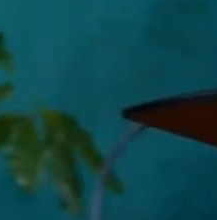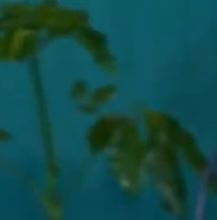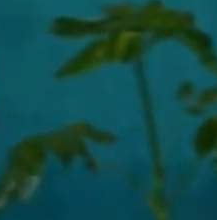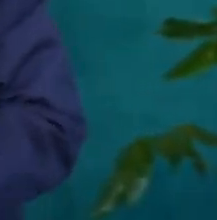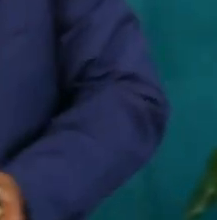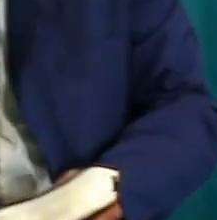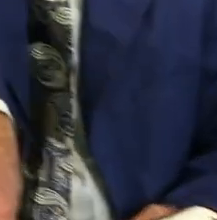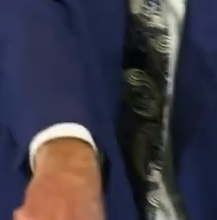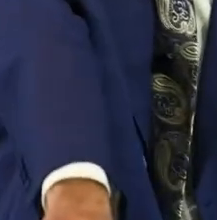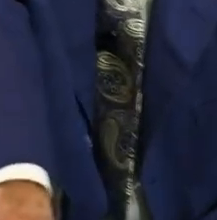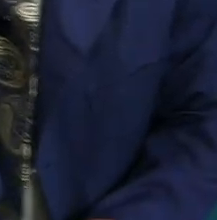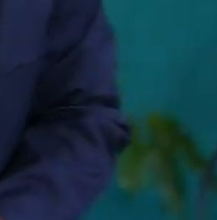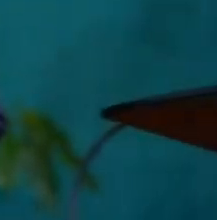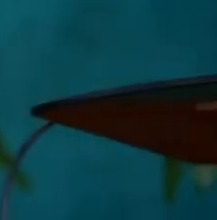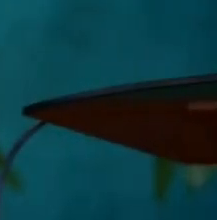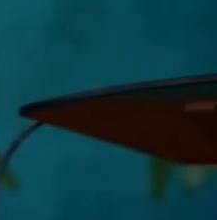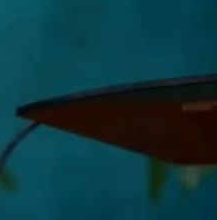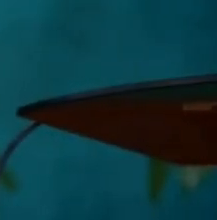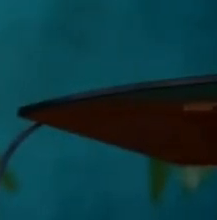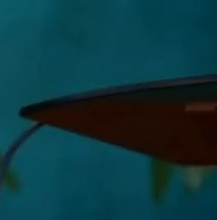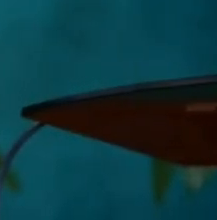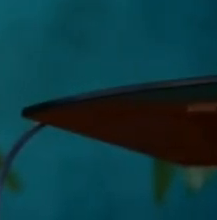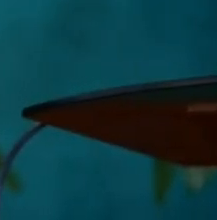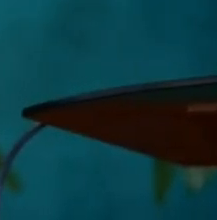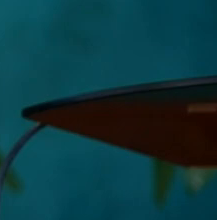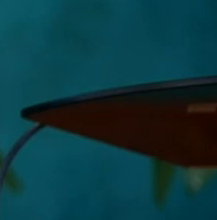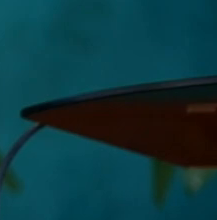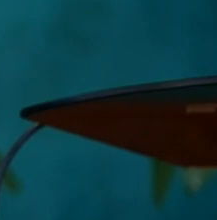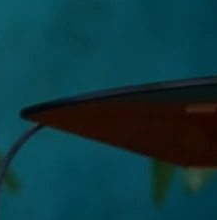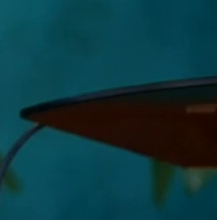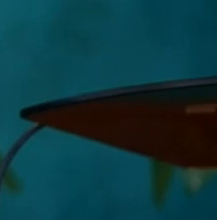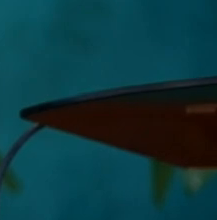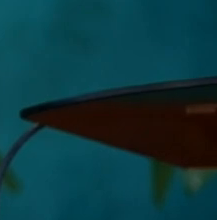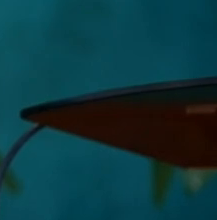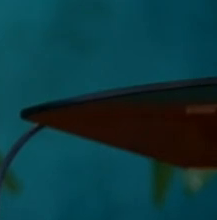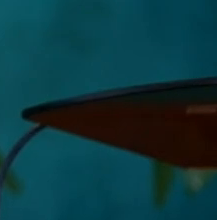of God? And God come and the church don't know that God is here.